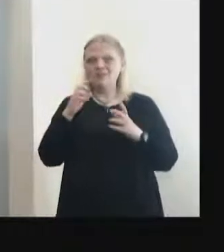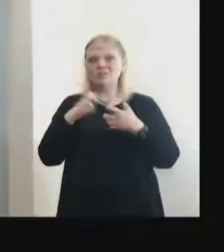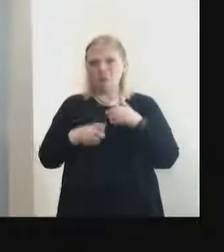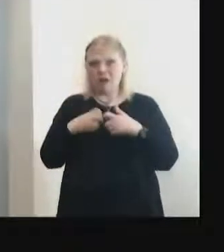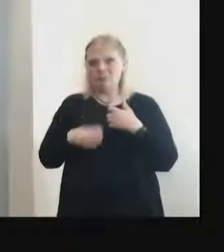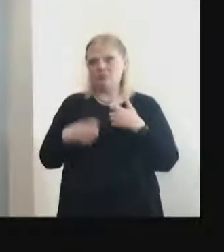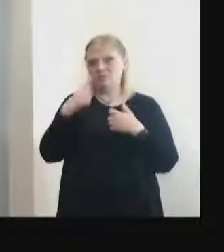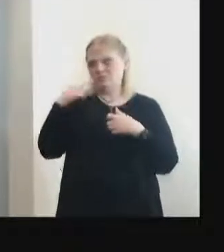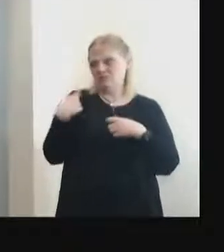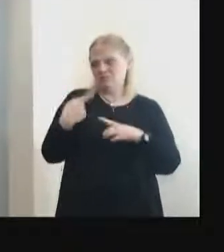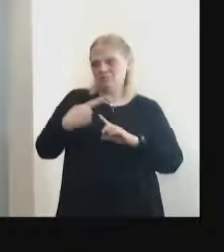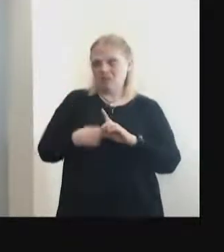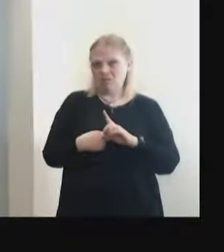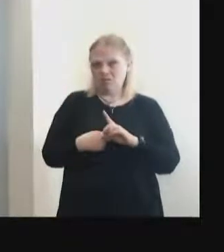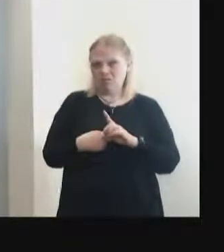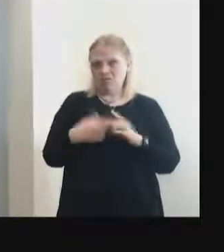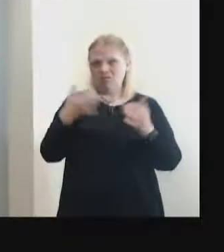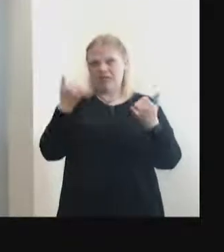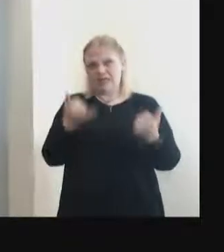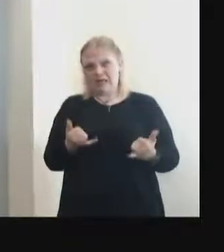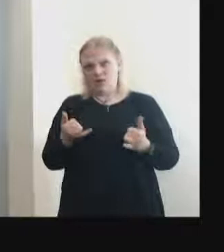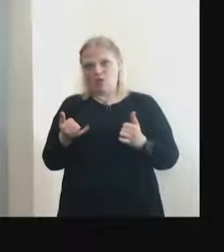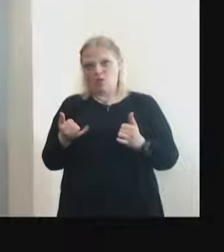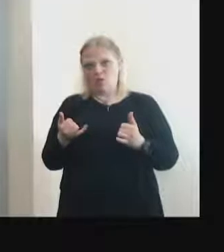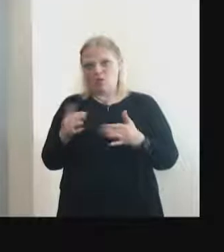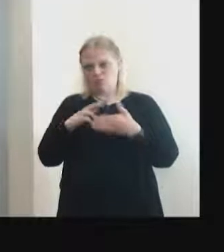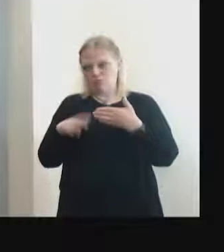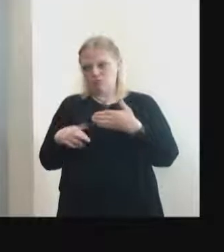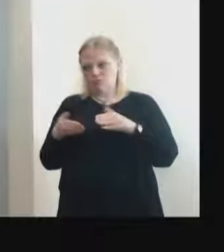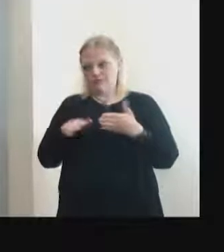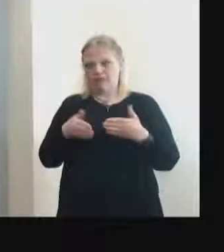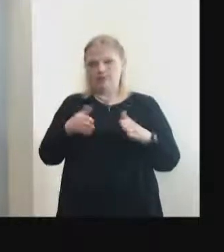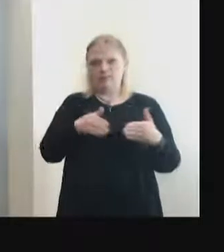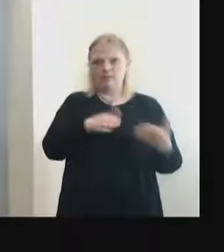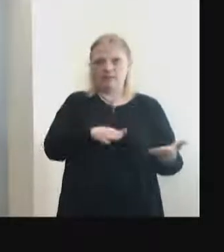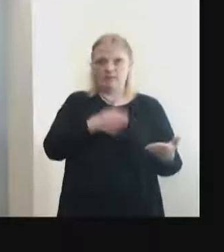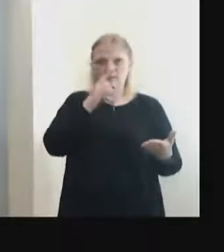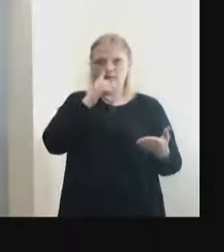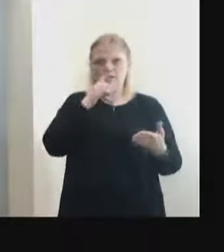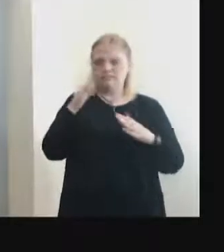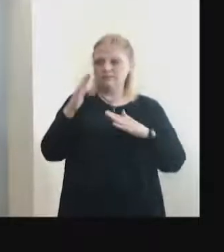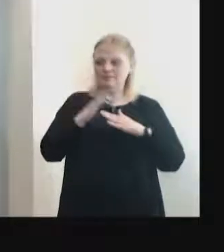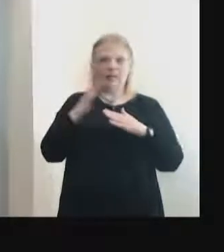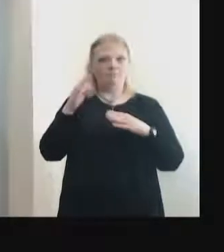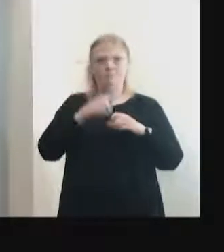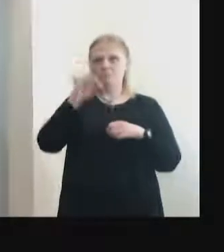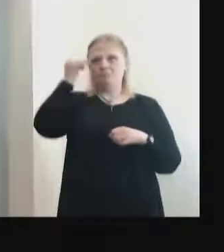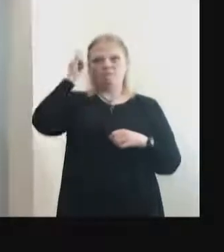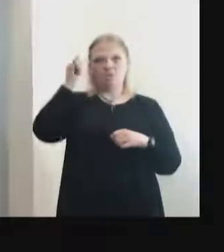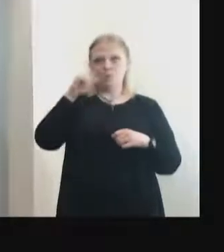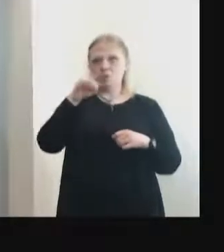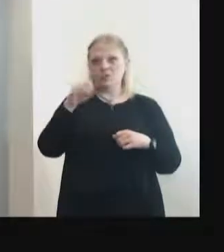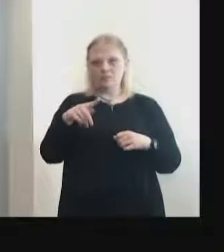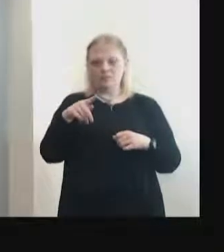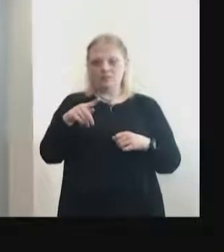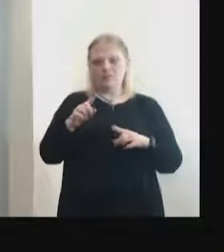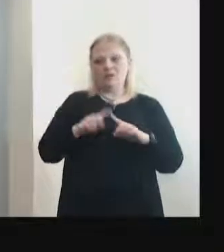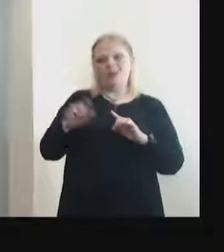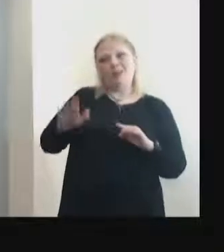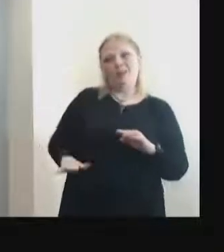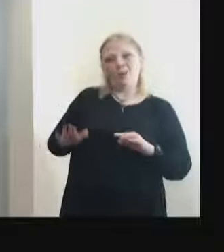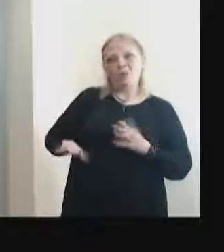last month, and now we're seeing the deaths. The highest case rates in recent weeks are in Buffalo zip codes. The lowest vaccination